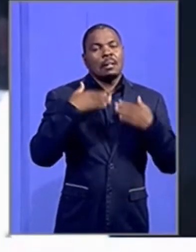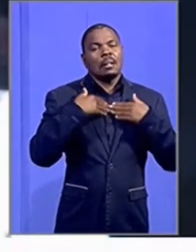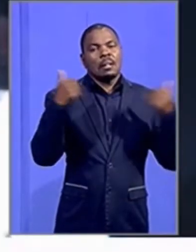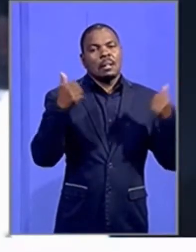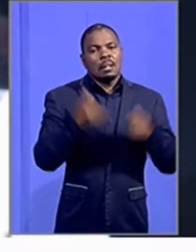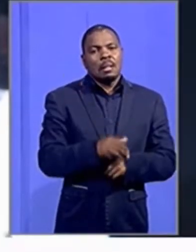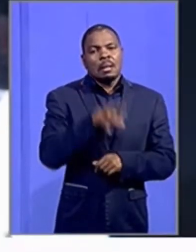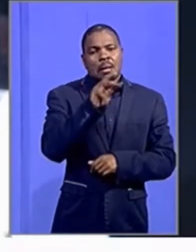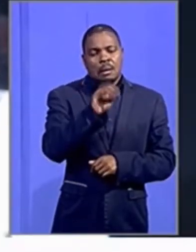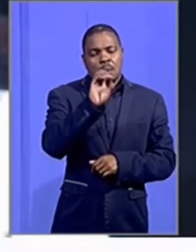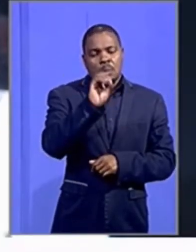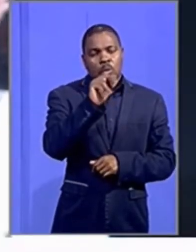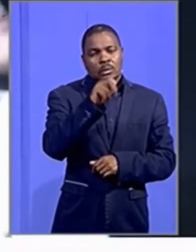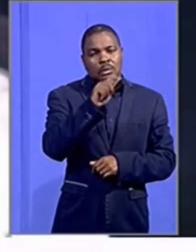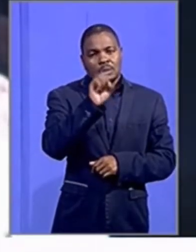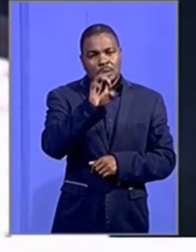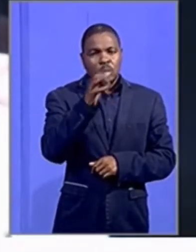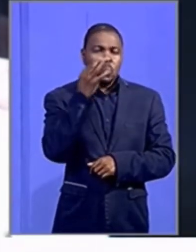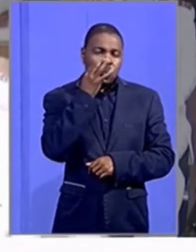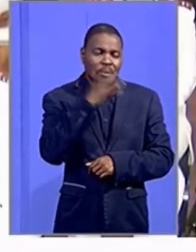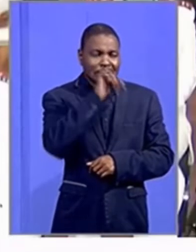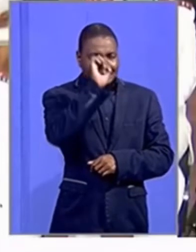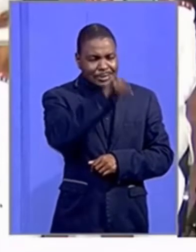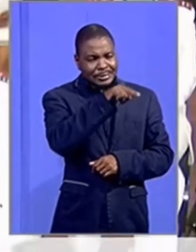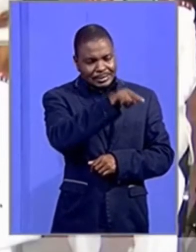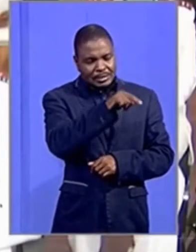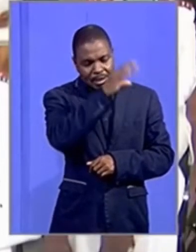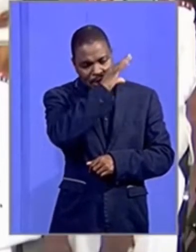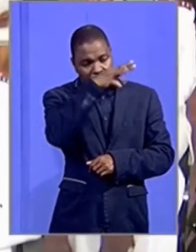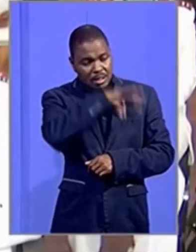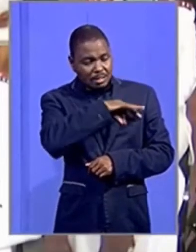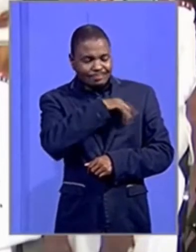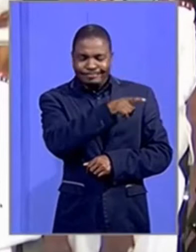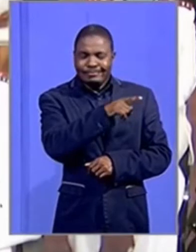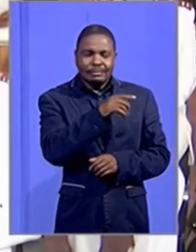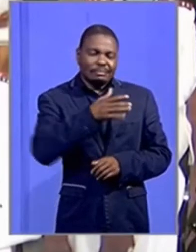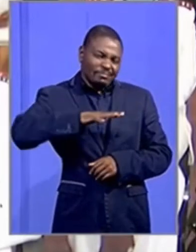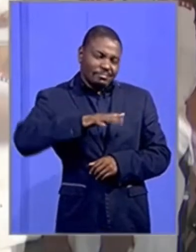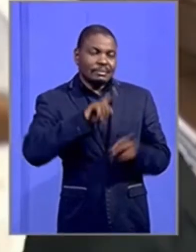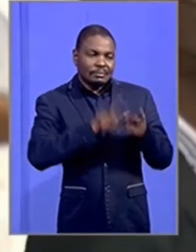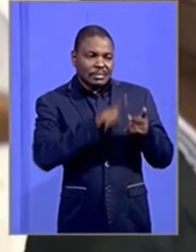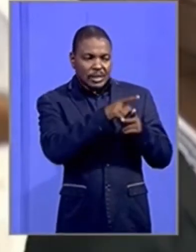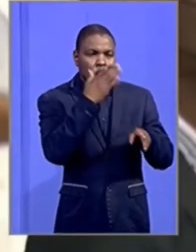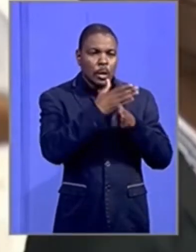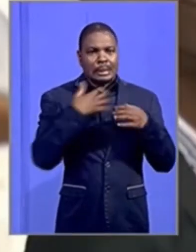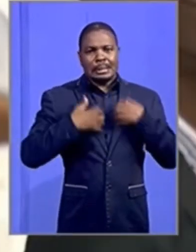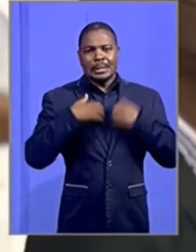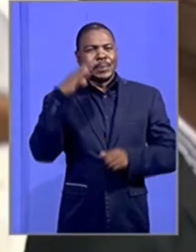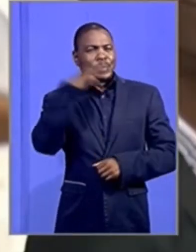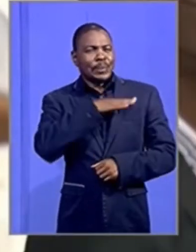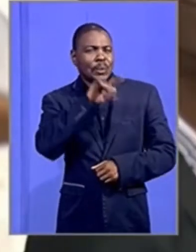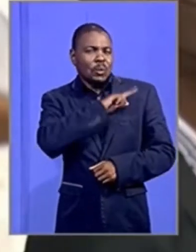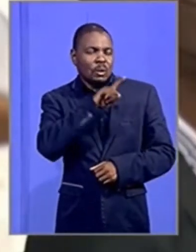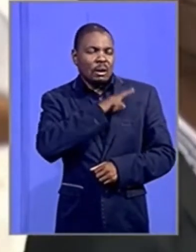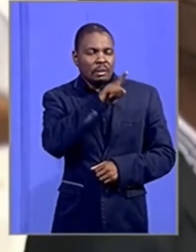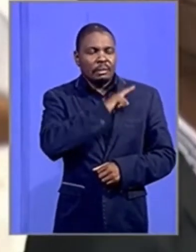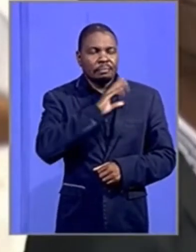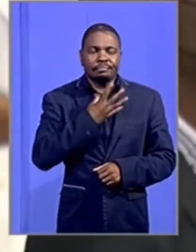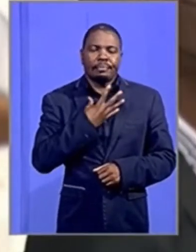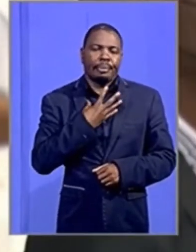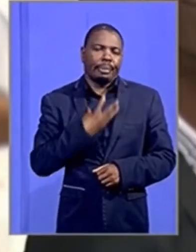amogetše gore megolo ya baoki ya fokola. Seo se baka gore ba se dire mošomo wa bona ka mafolofolo ka ga ba nolegile